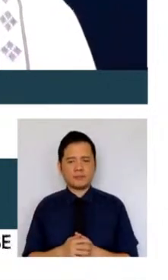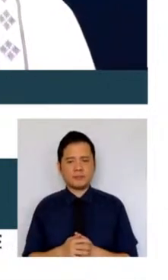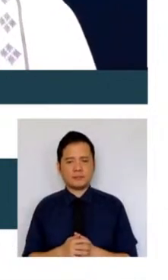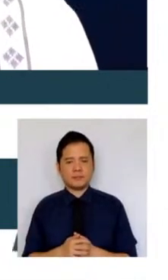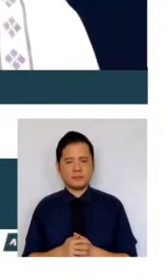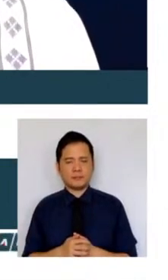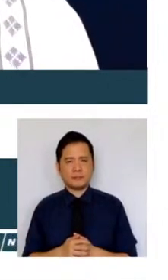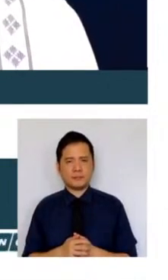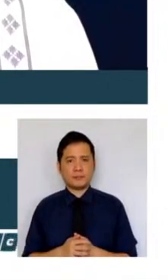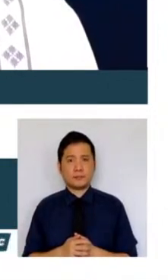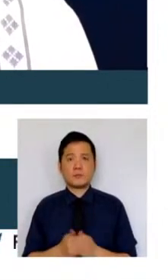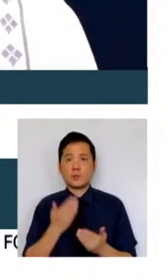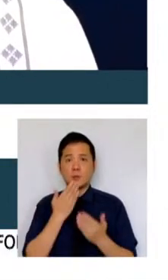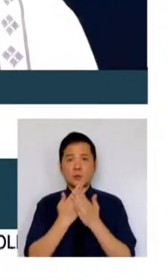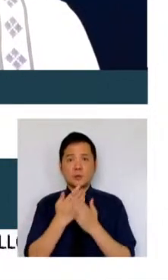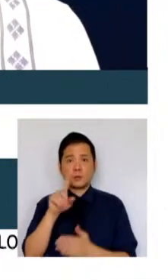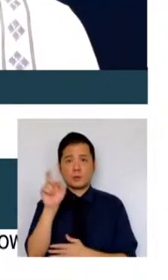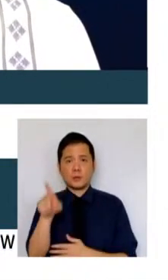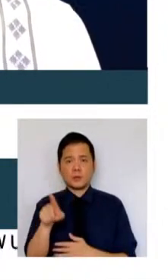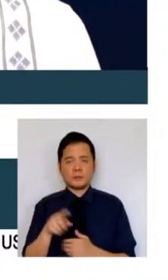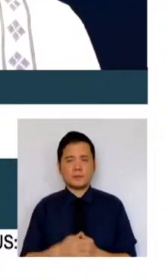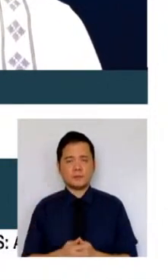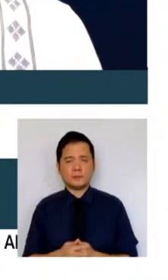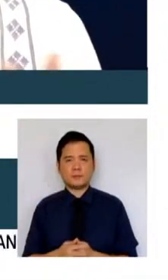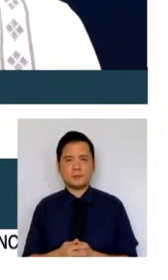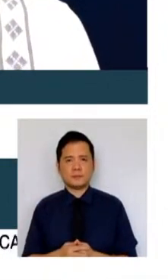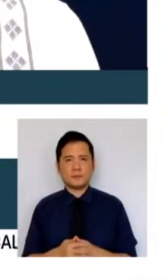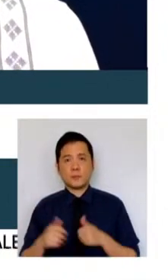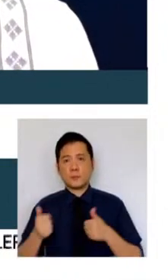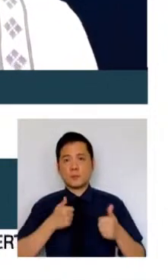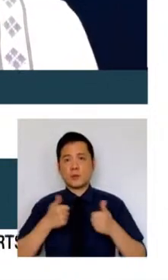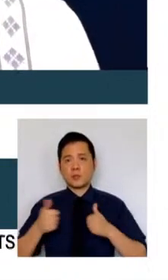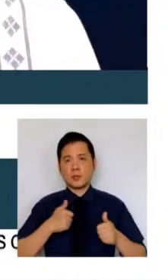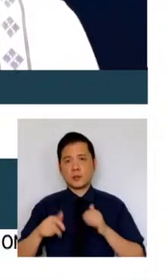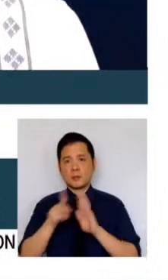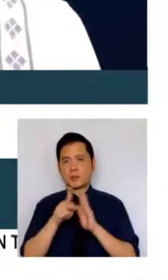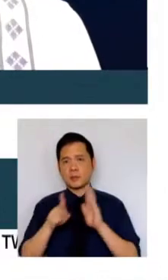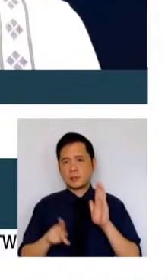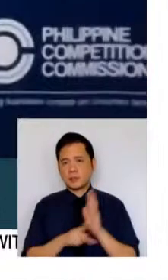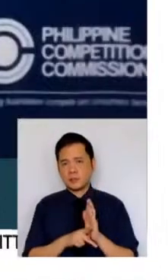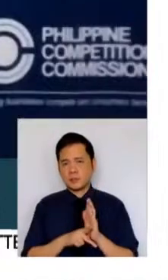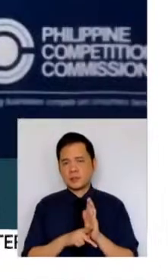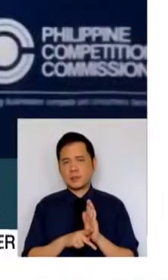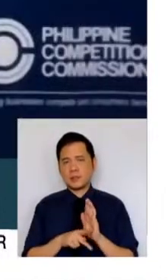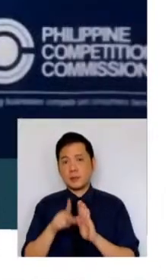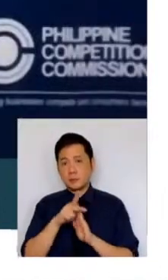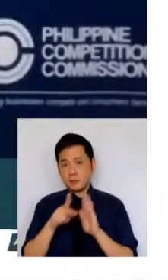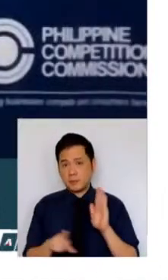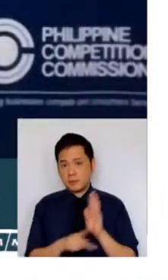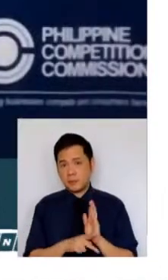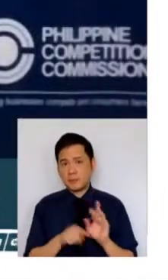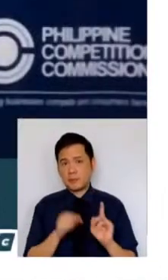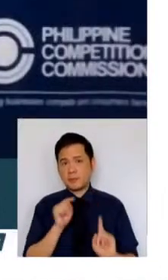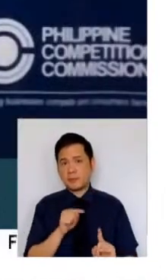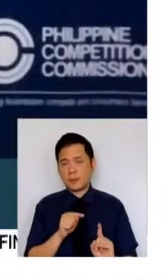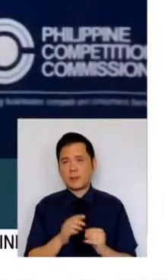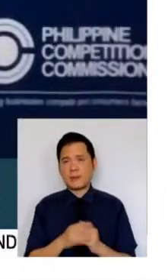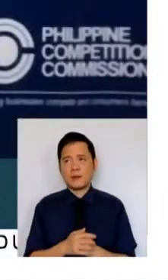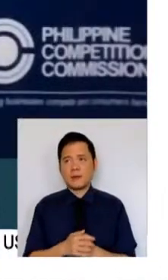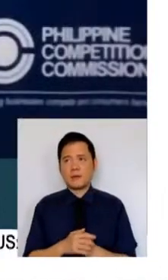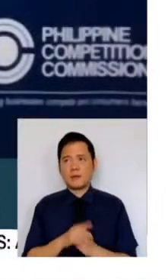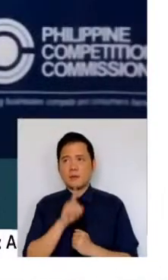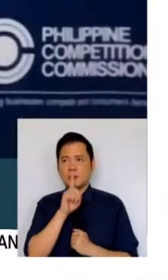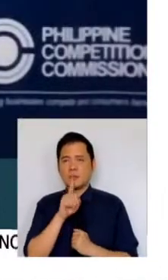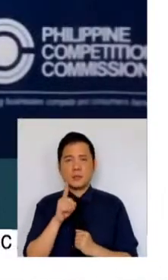That's a good question, Carmina. Competition policy is a means to enhance the ability of markets